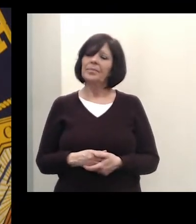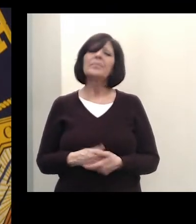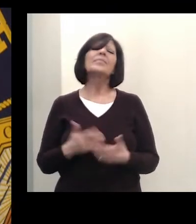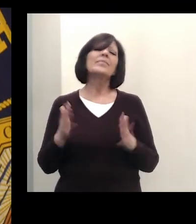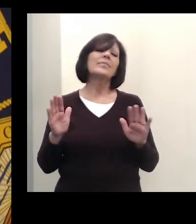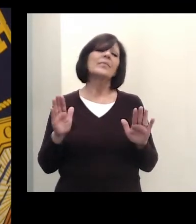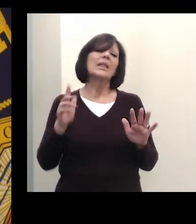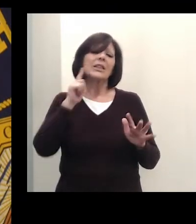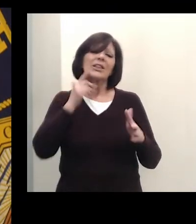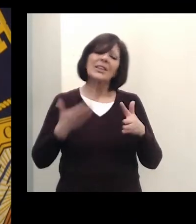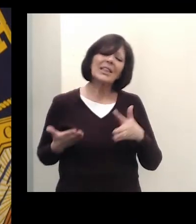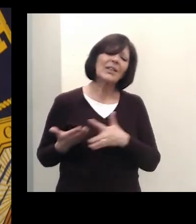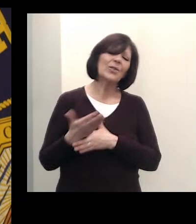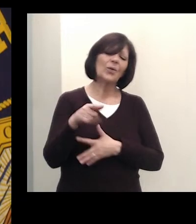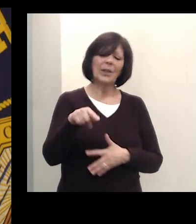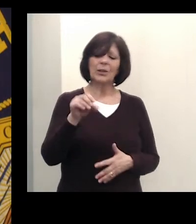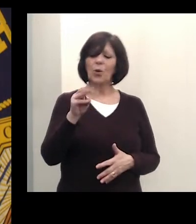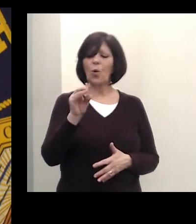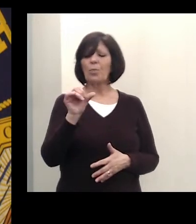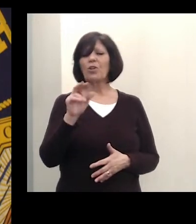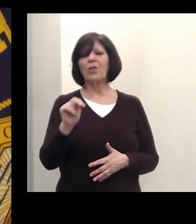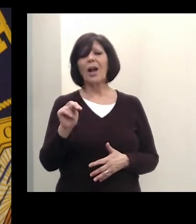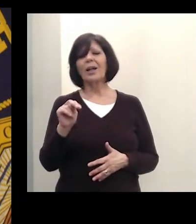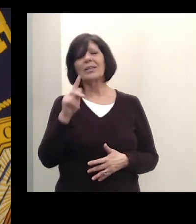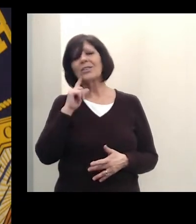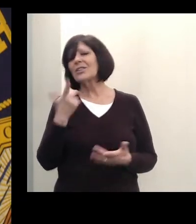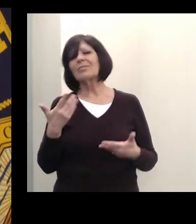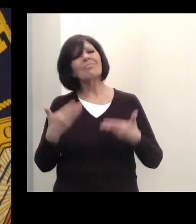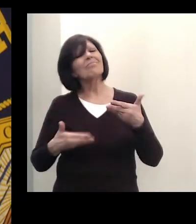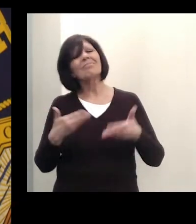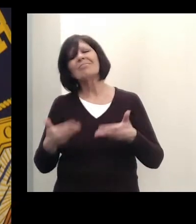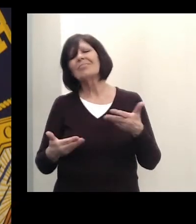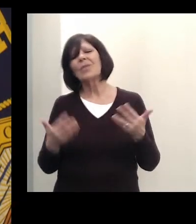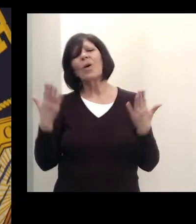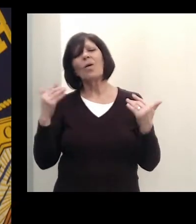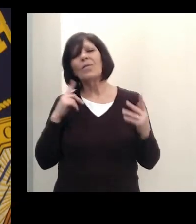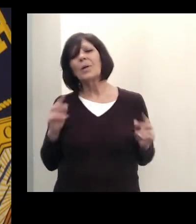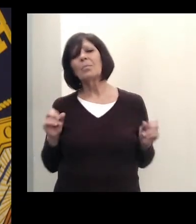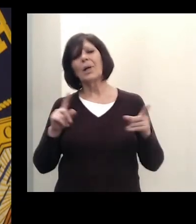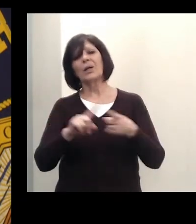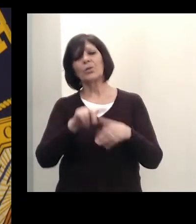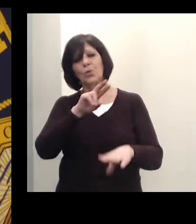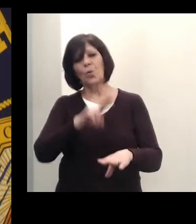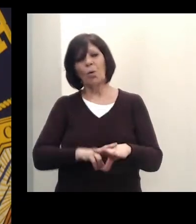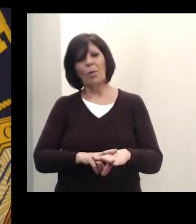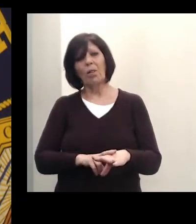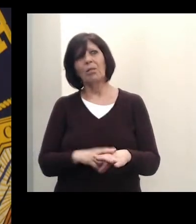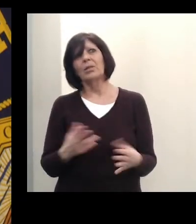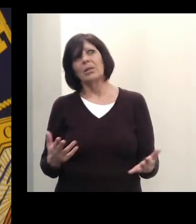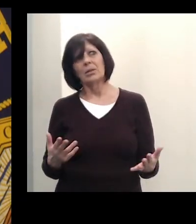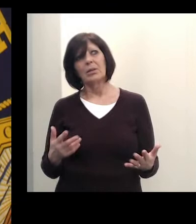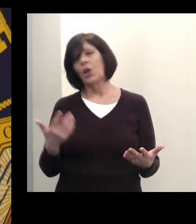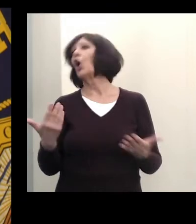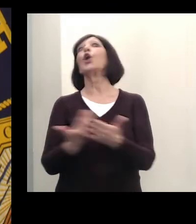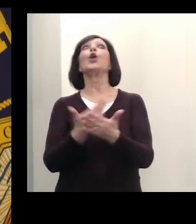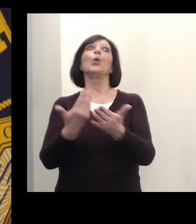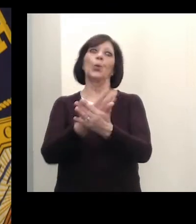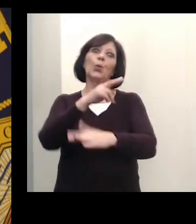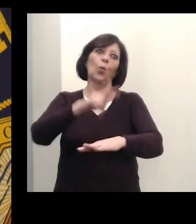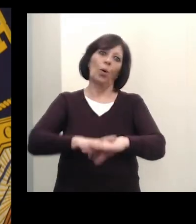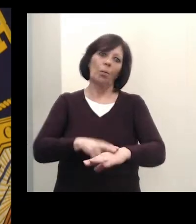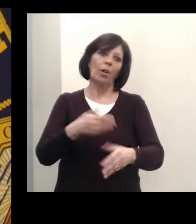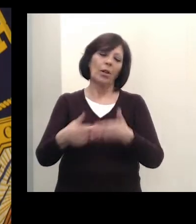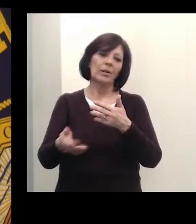this Omicron wave and be better for it, and then hopefully return to normal, or at least what is the new normal going